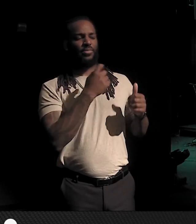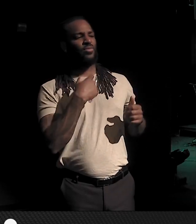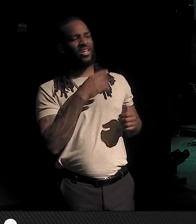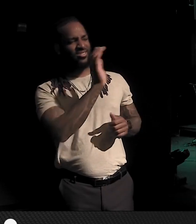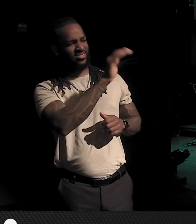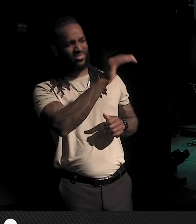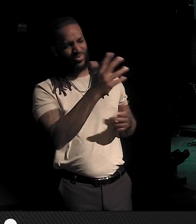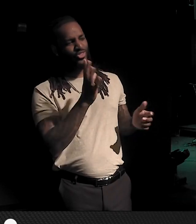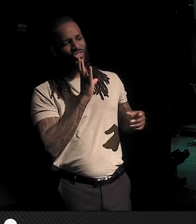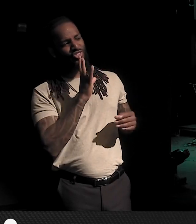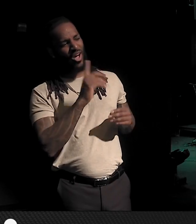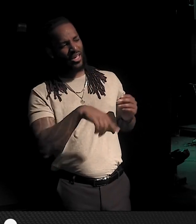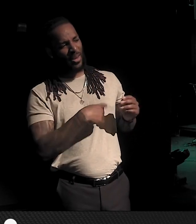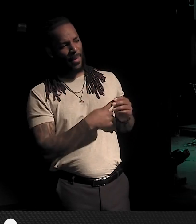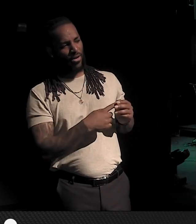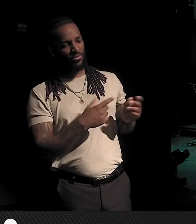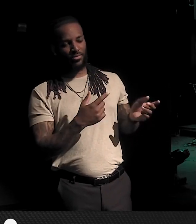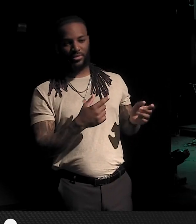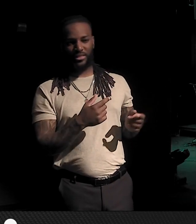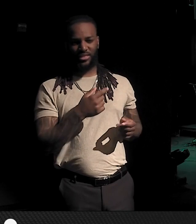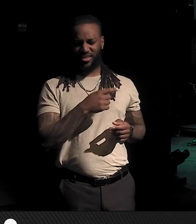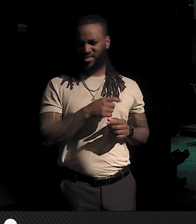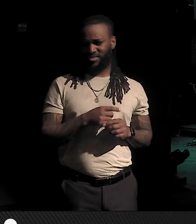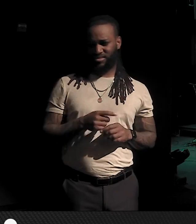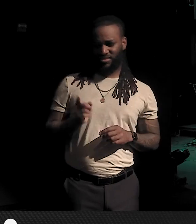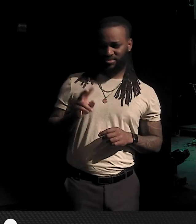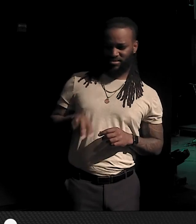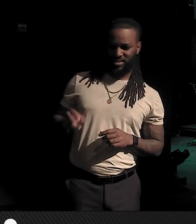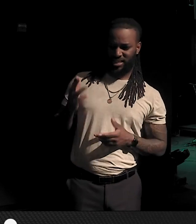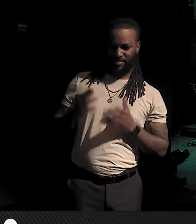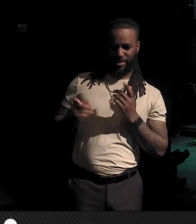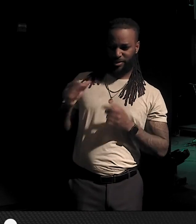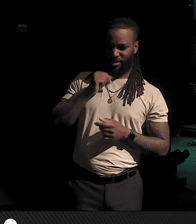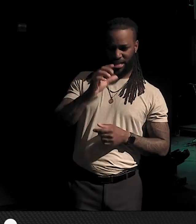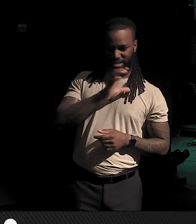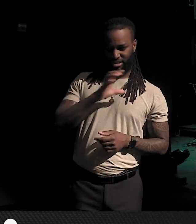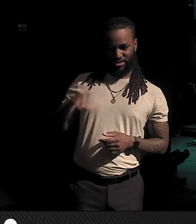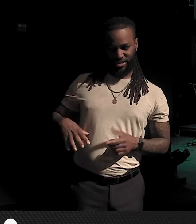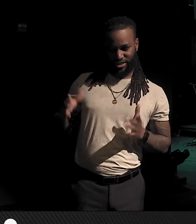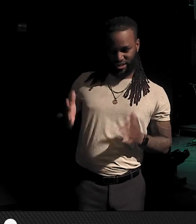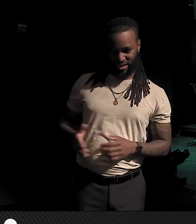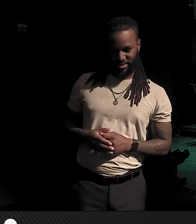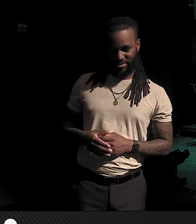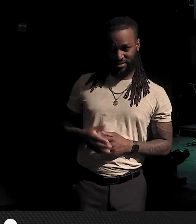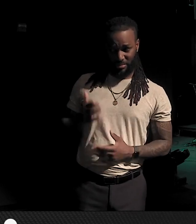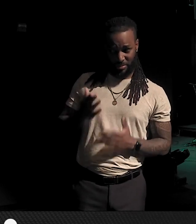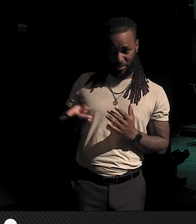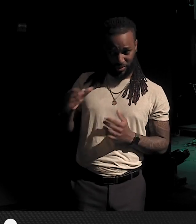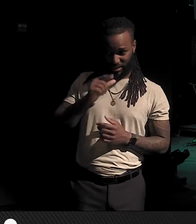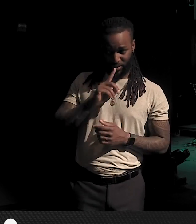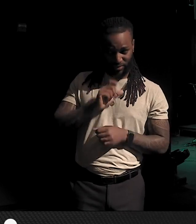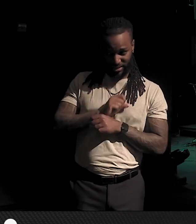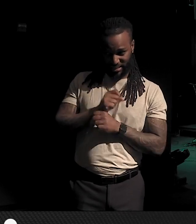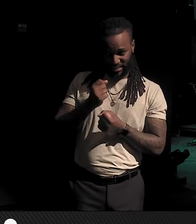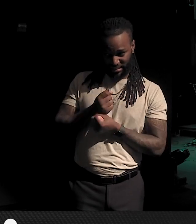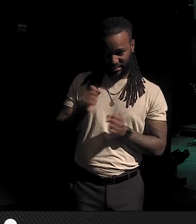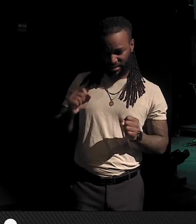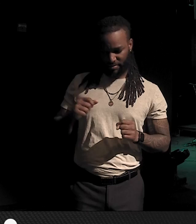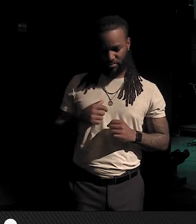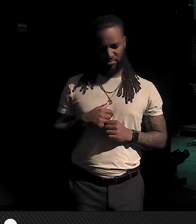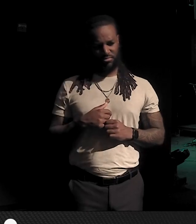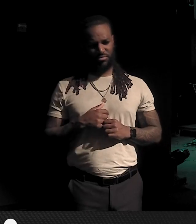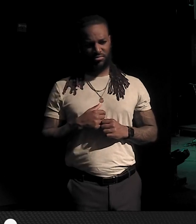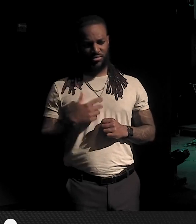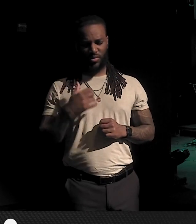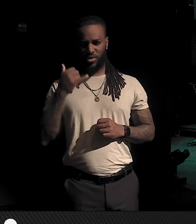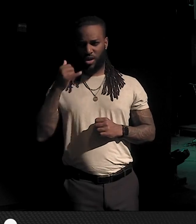what are you talking about? They began to challenge, like, maybe you don't even have the Holy Spirit. Maybe you're not even really saved. And I wanted to call my